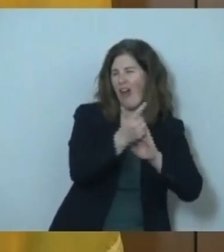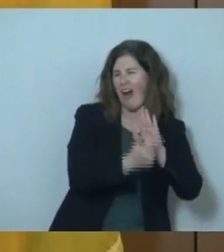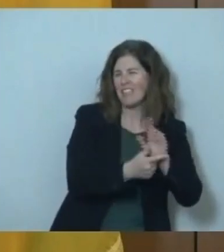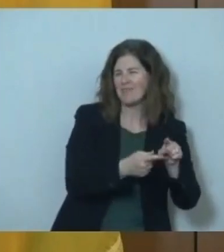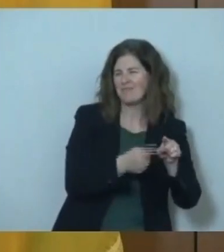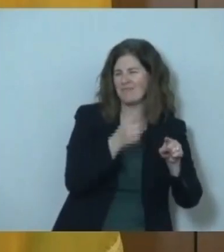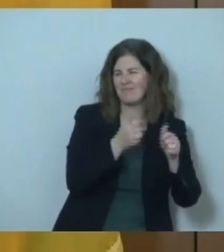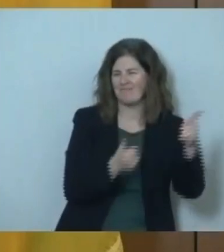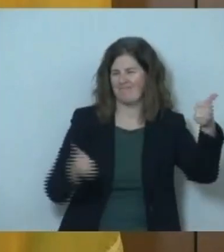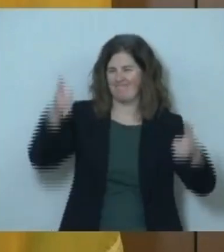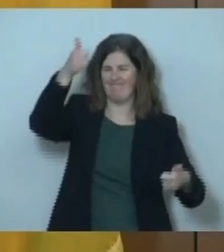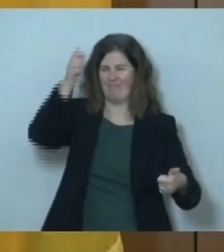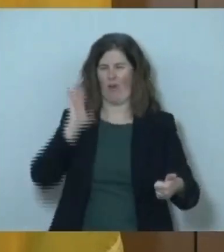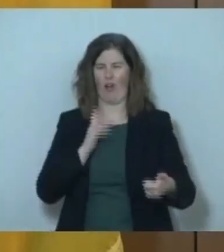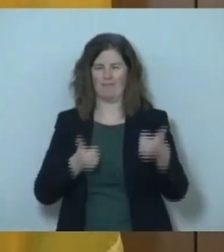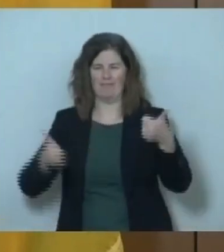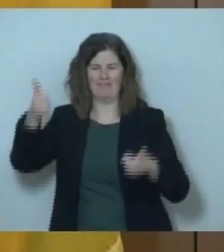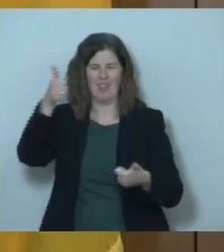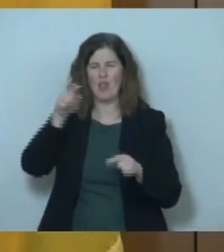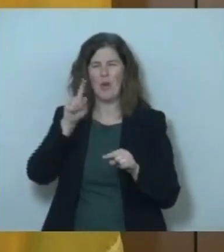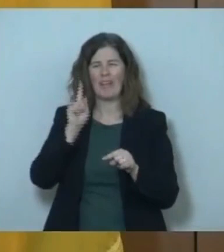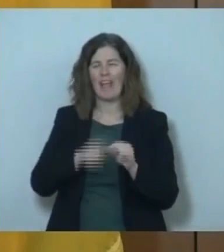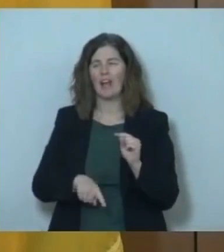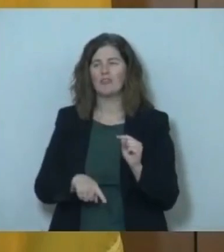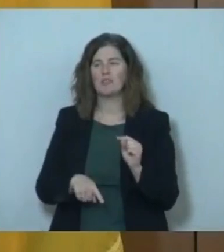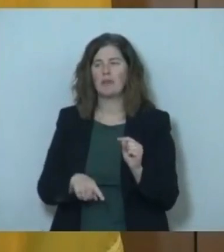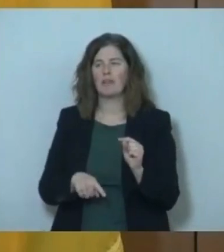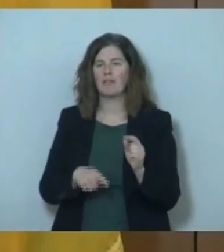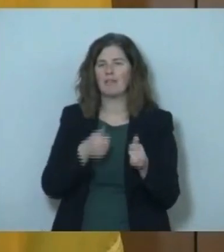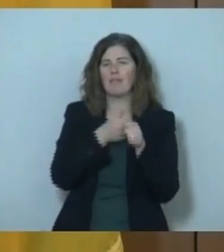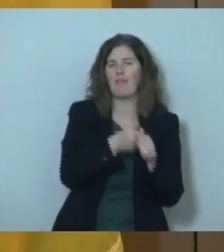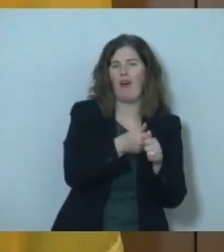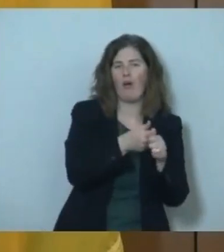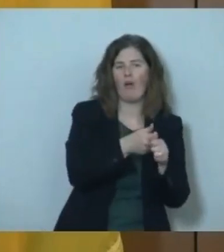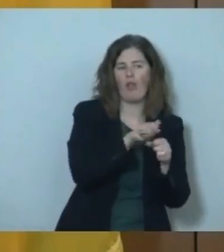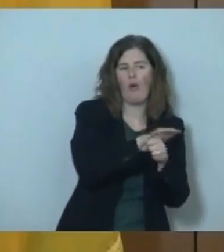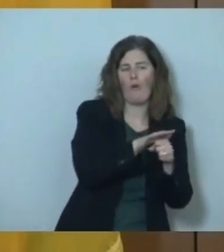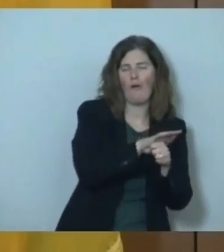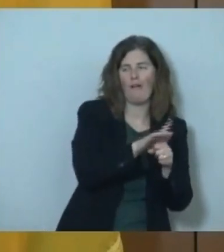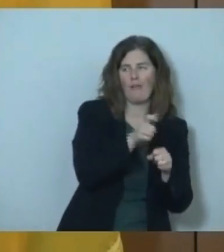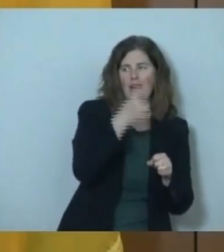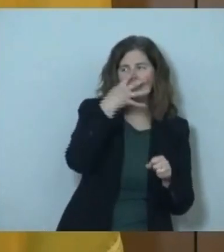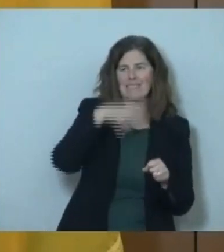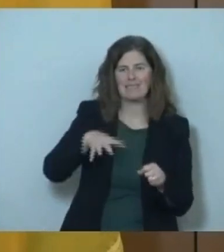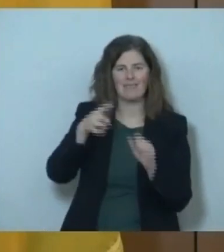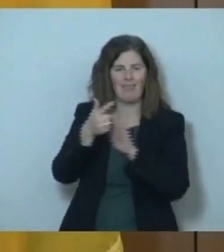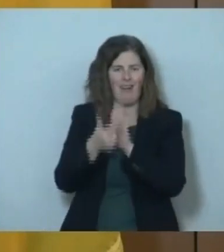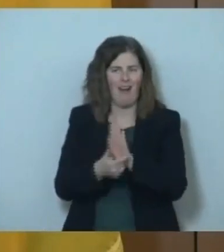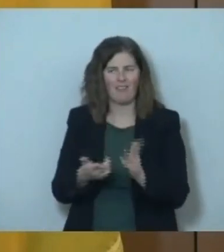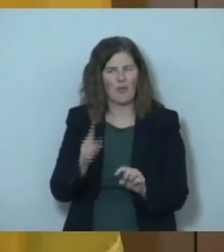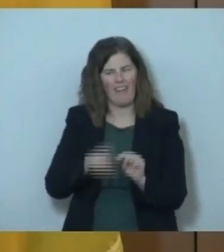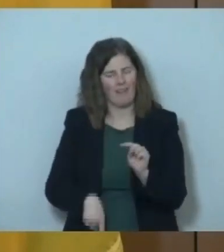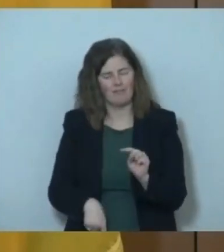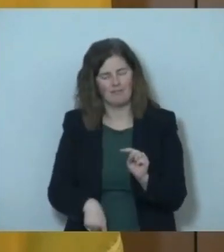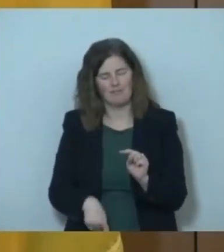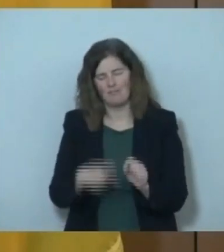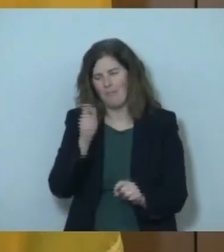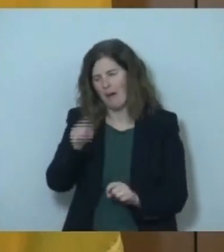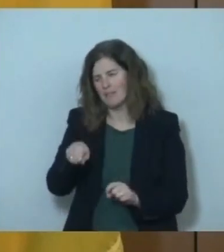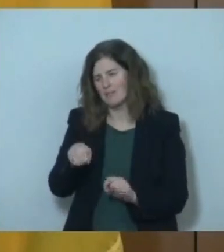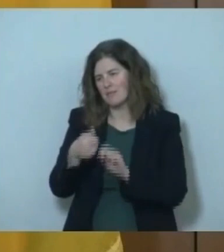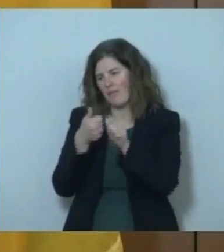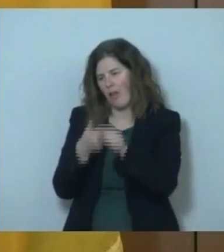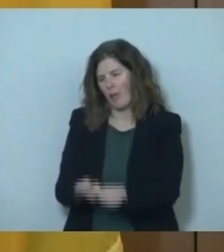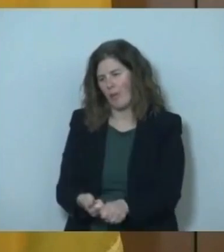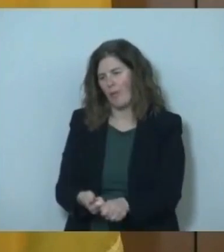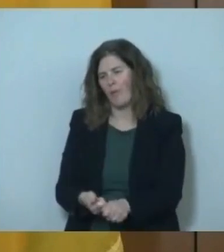issues. And so you can't just be an agent of a local government and defy the law. You cannot. And we're